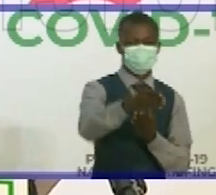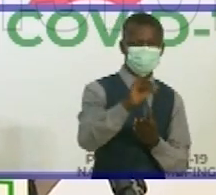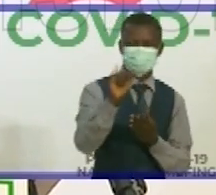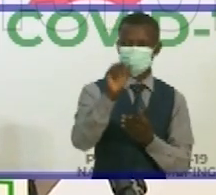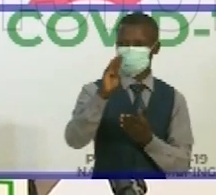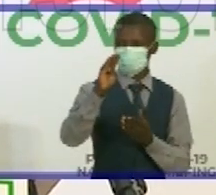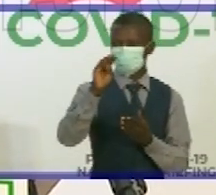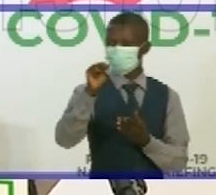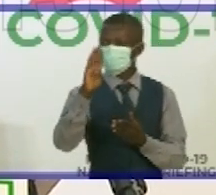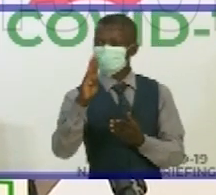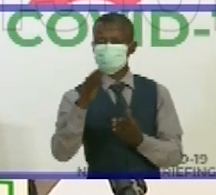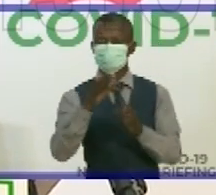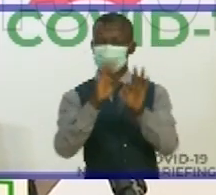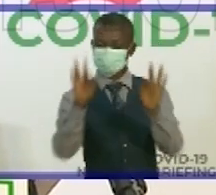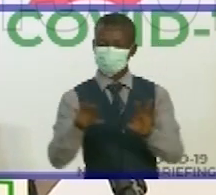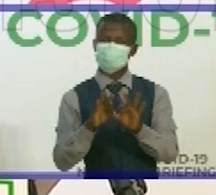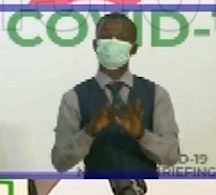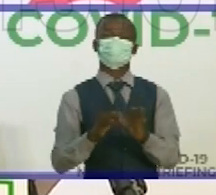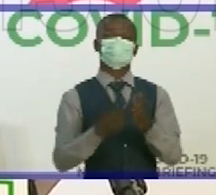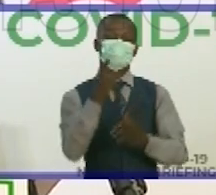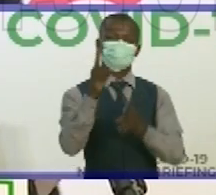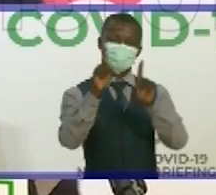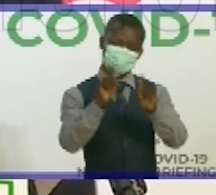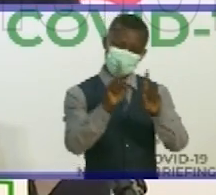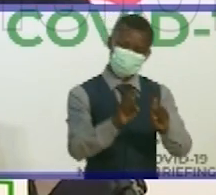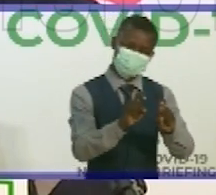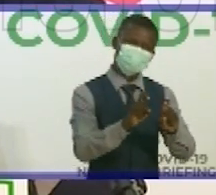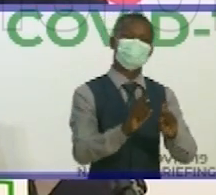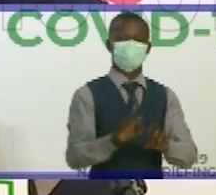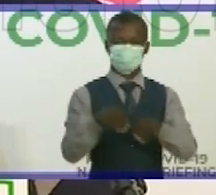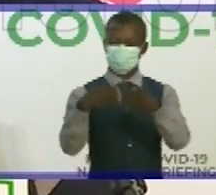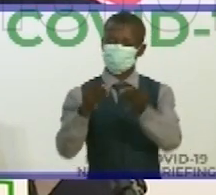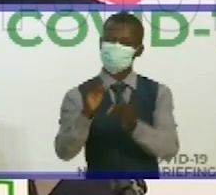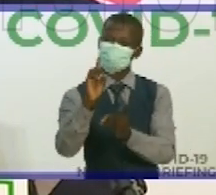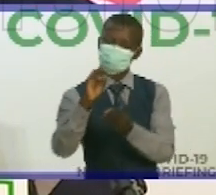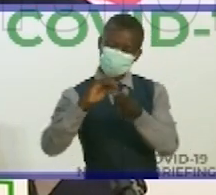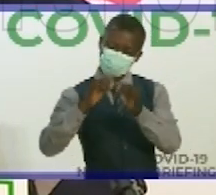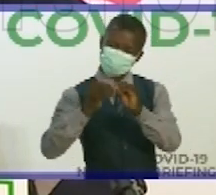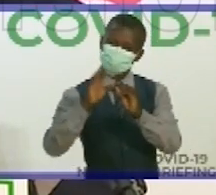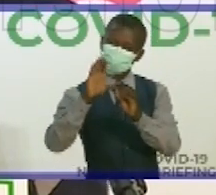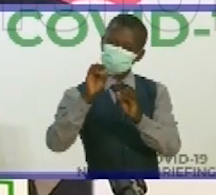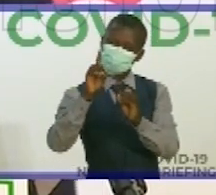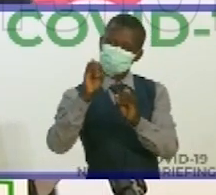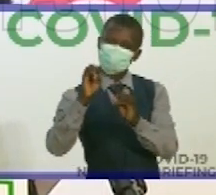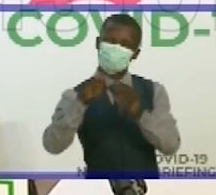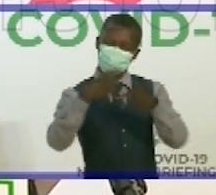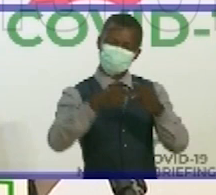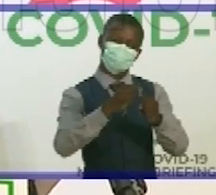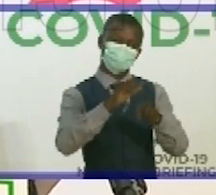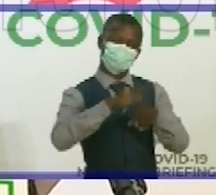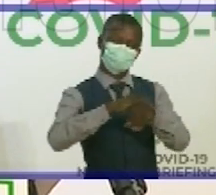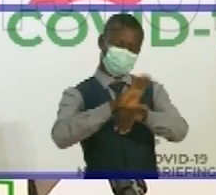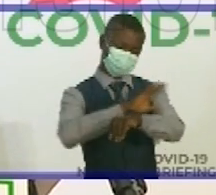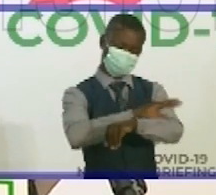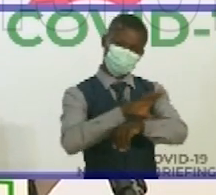you have been tested and a result has been sent, you will get a code, and you can use that code to go online,